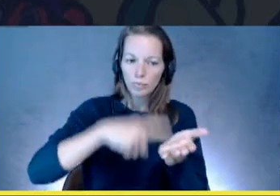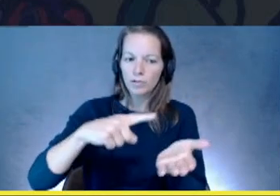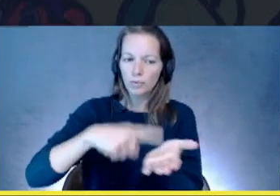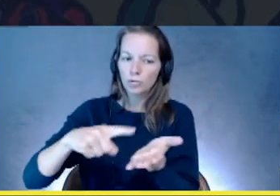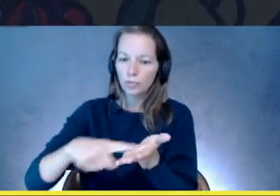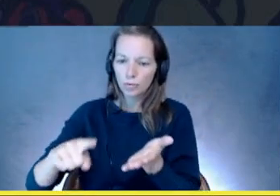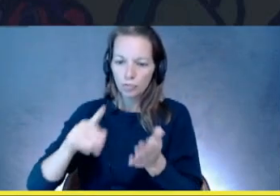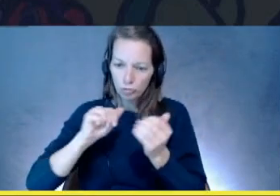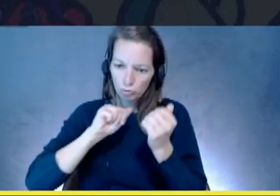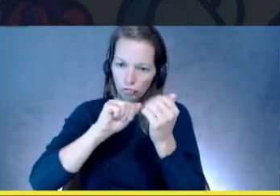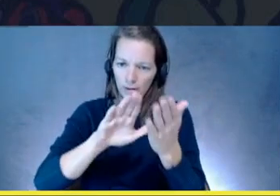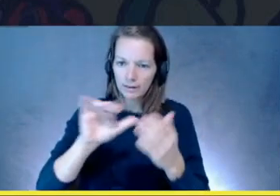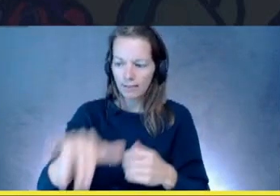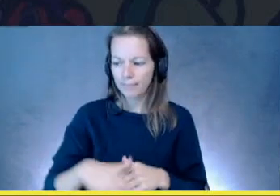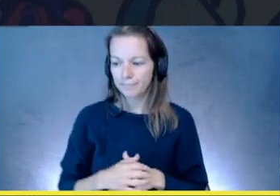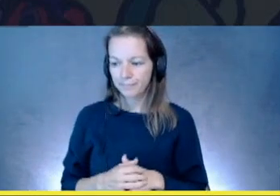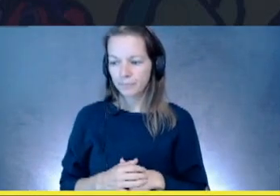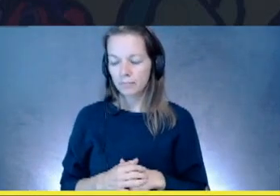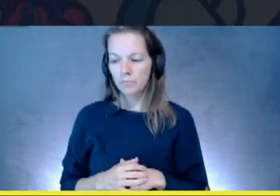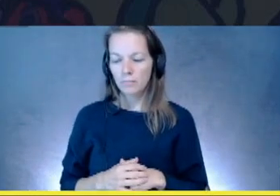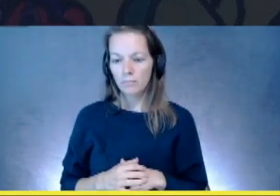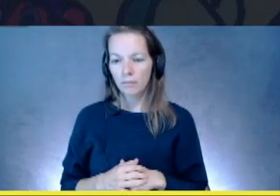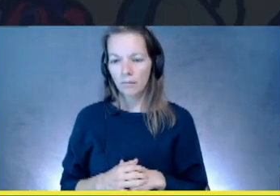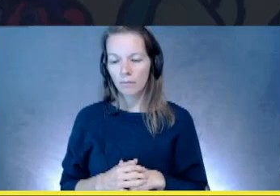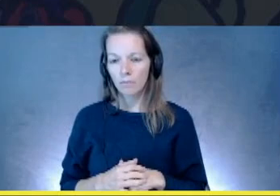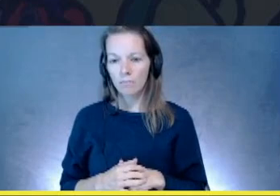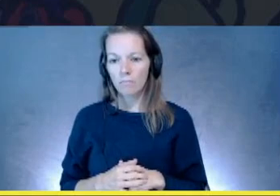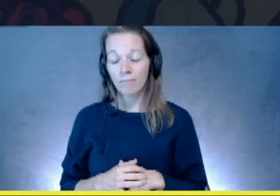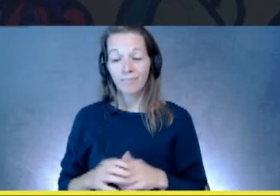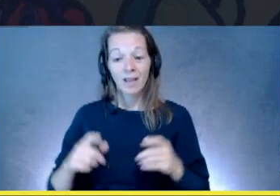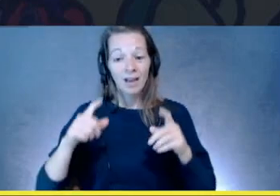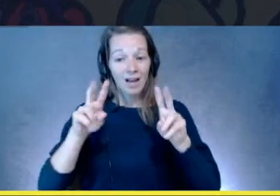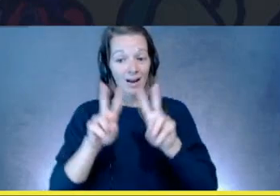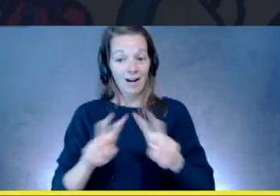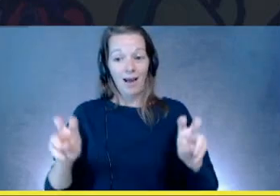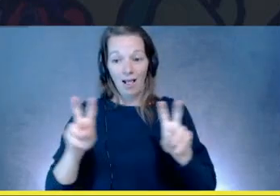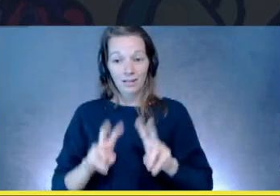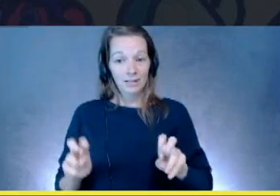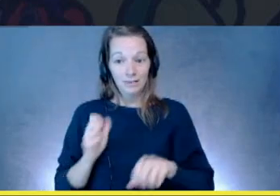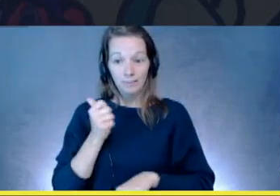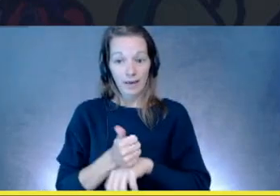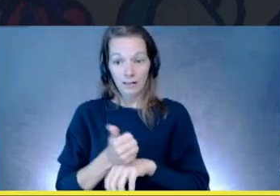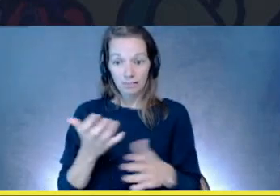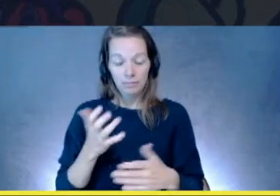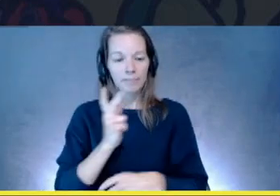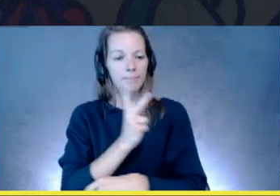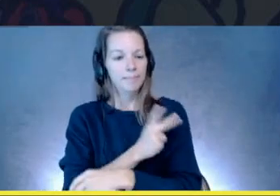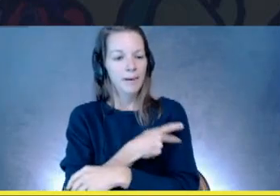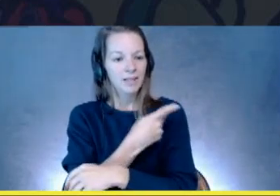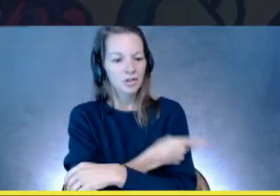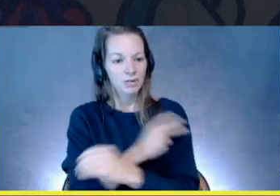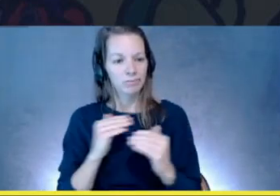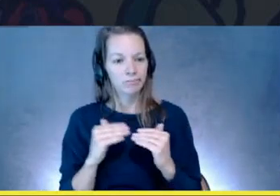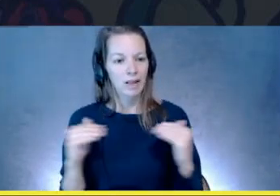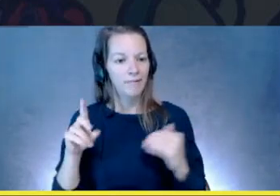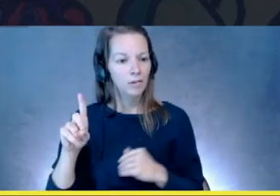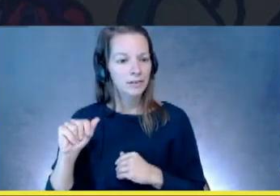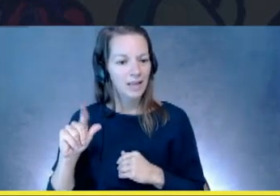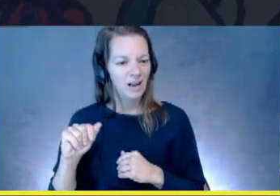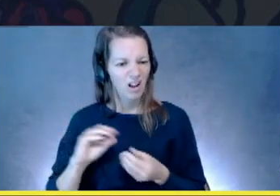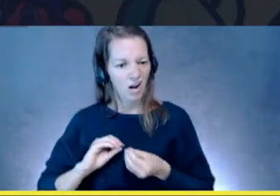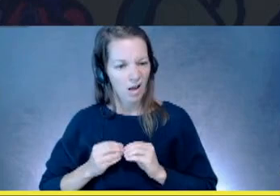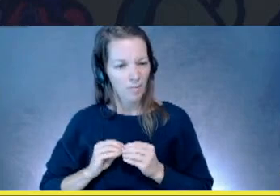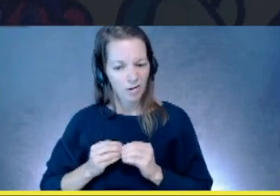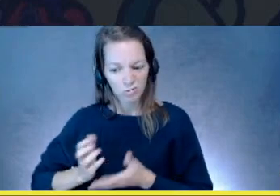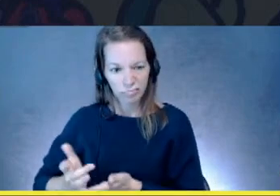please. So our analysis was based on patient-level data, routinely collected claims